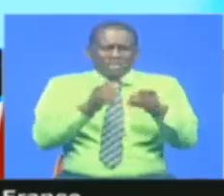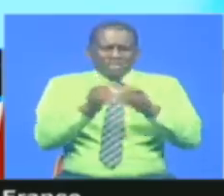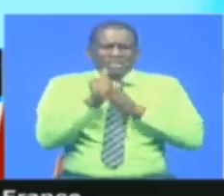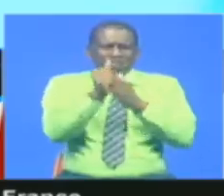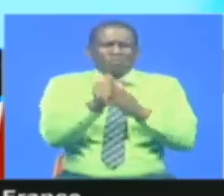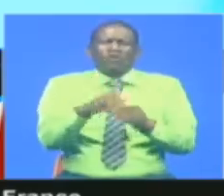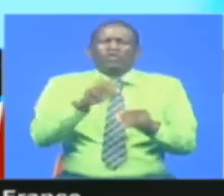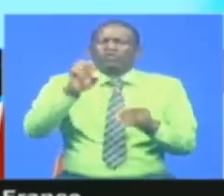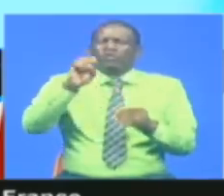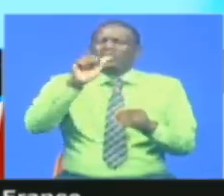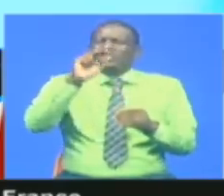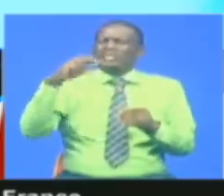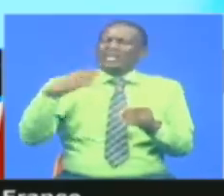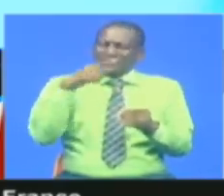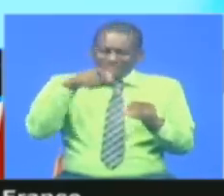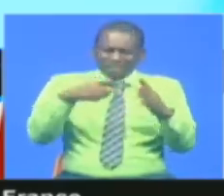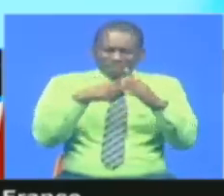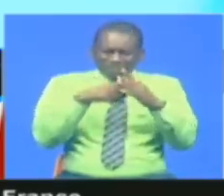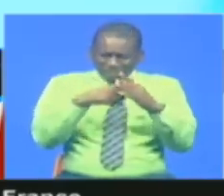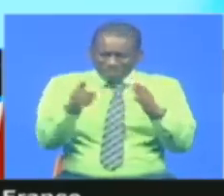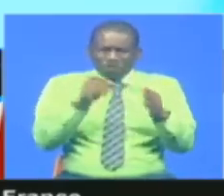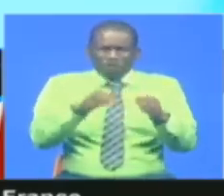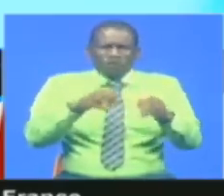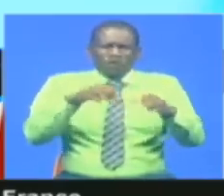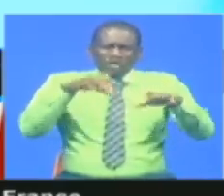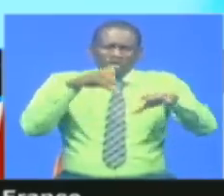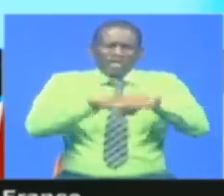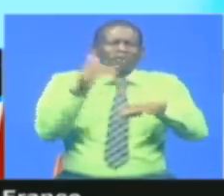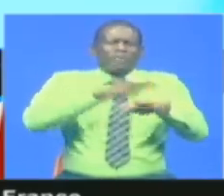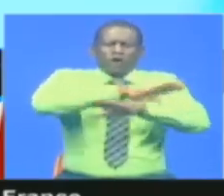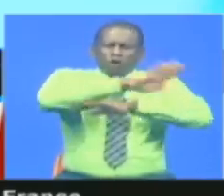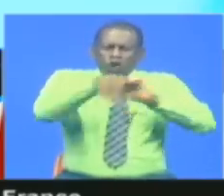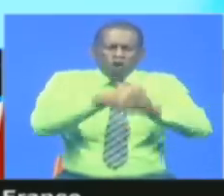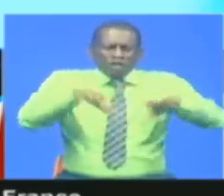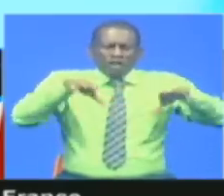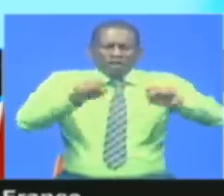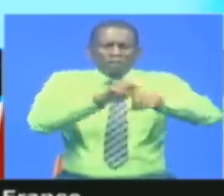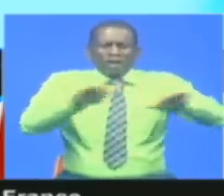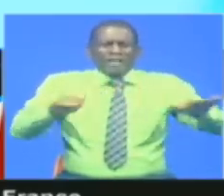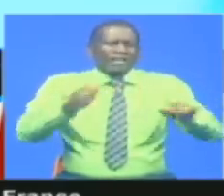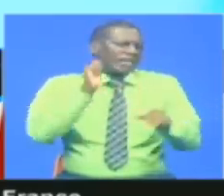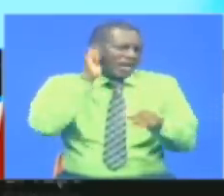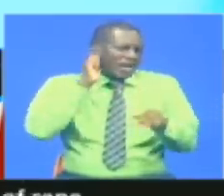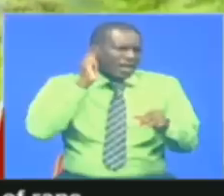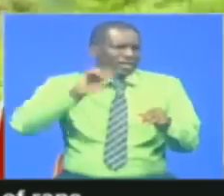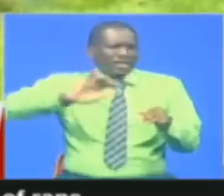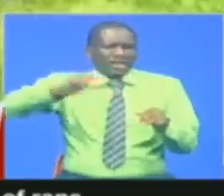the beginning of his quest to reclaim all grabbed land in Nandi County, as Lois Wangoi now tells us.